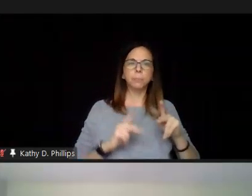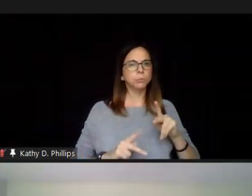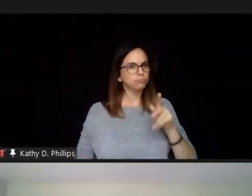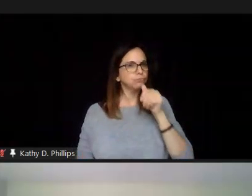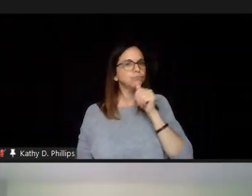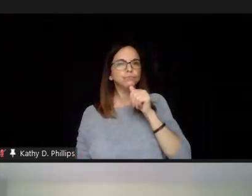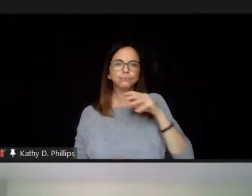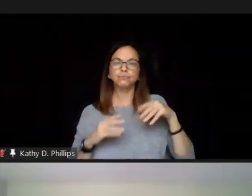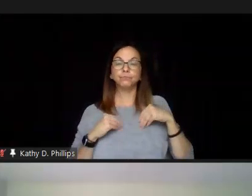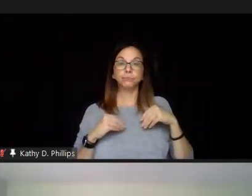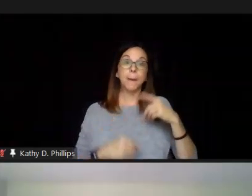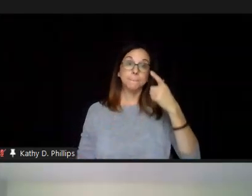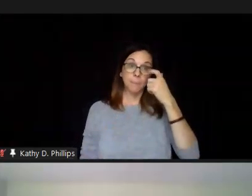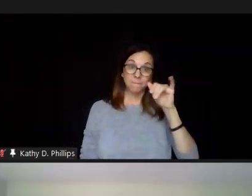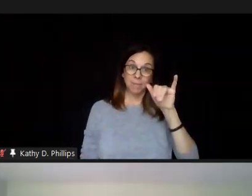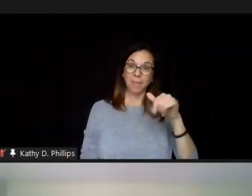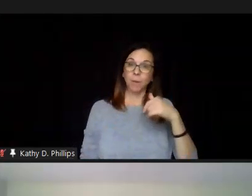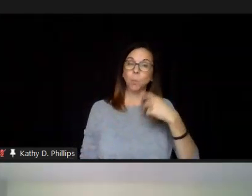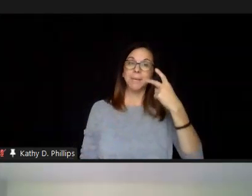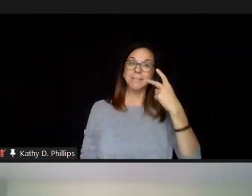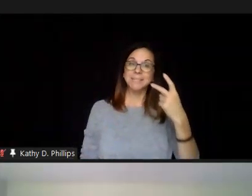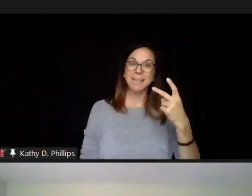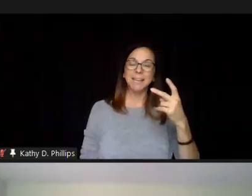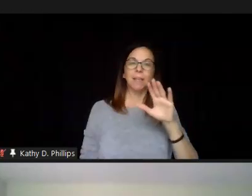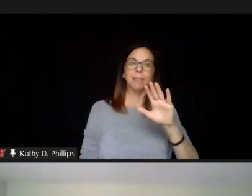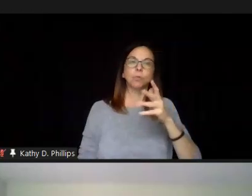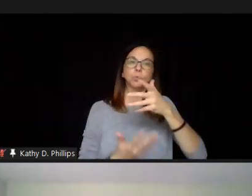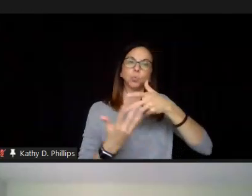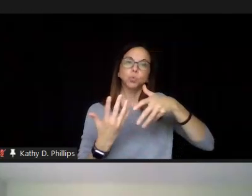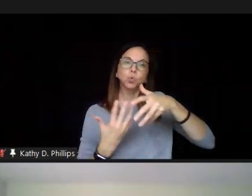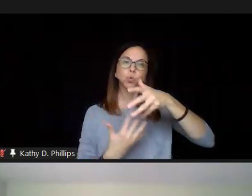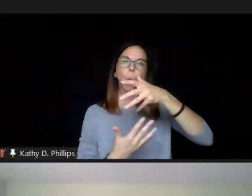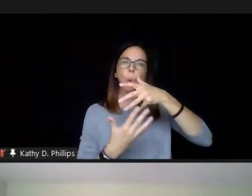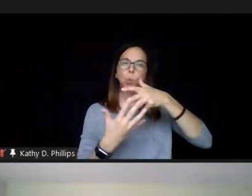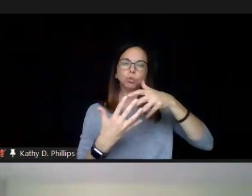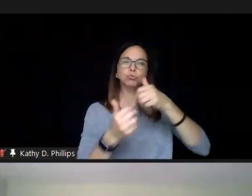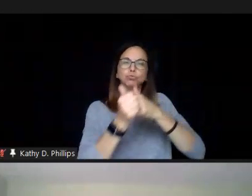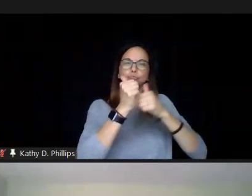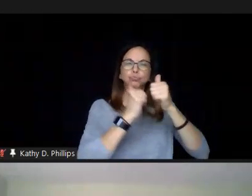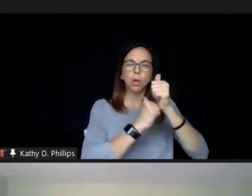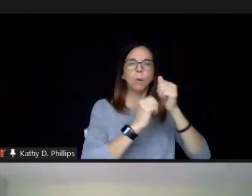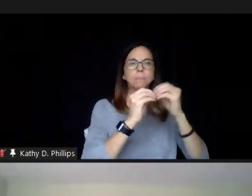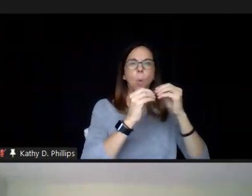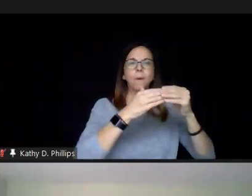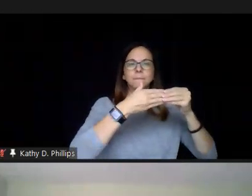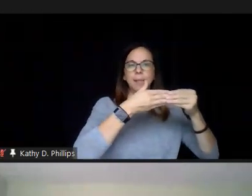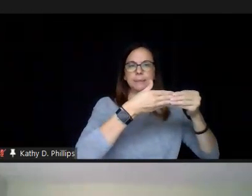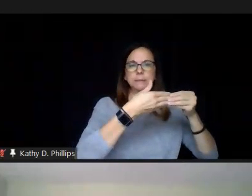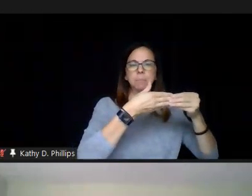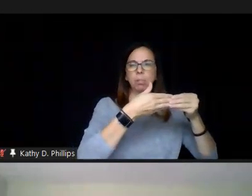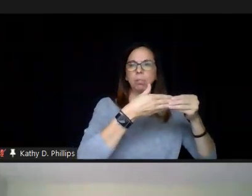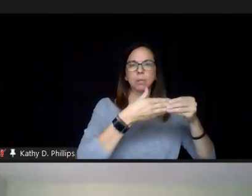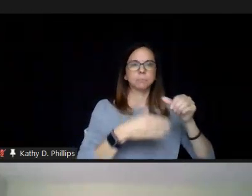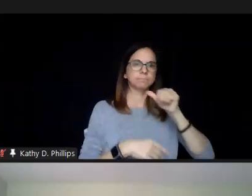that. Because of that, we see the social structure much more flexible. There's